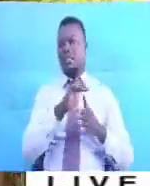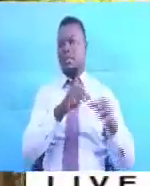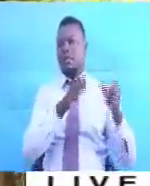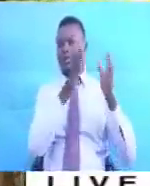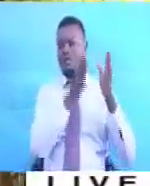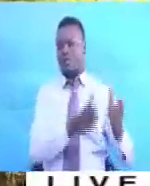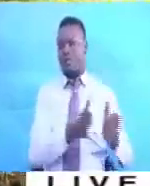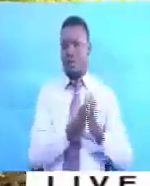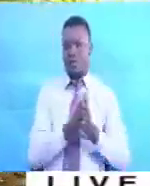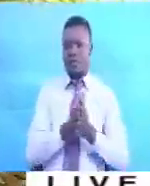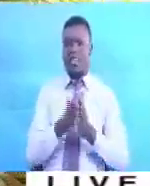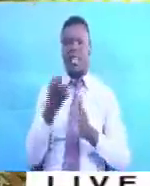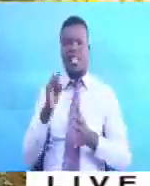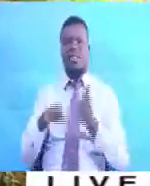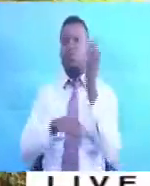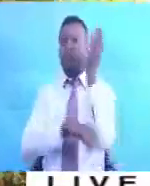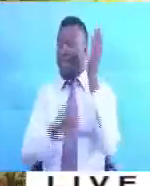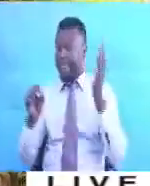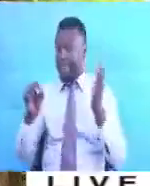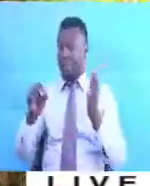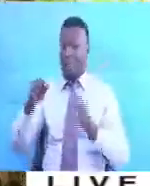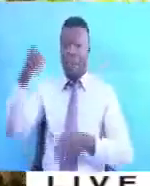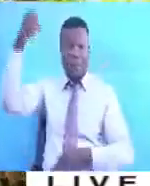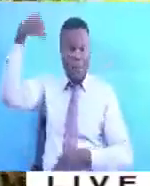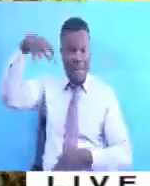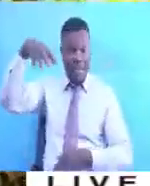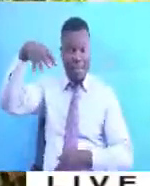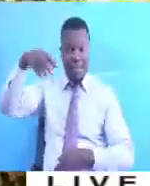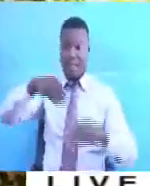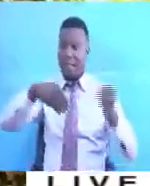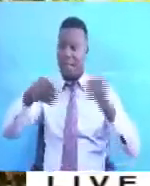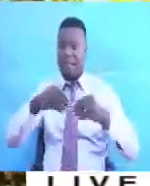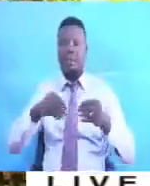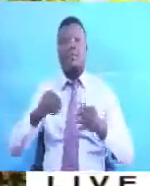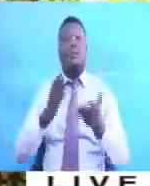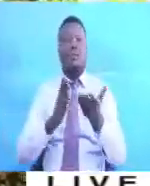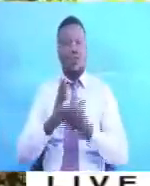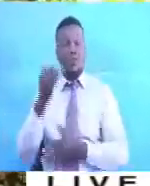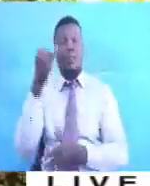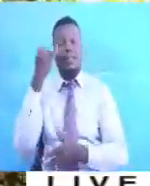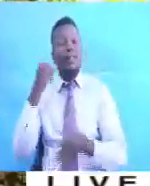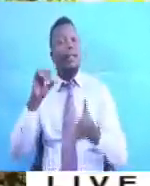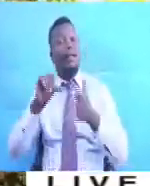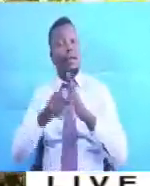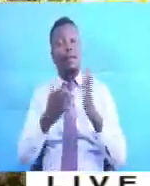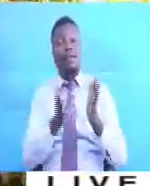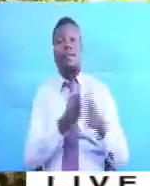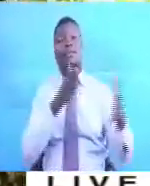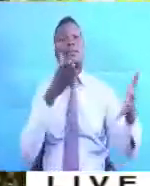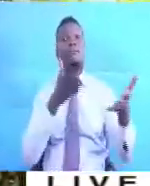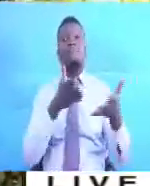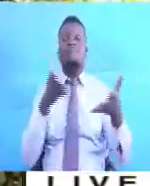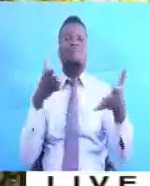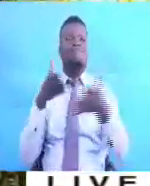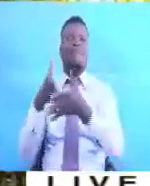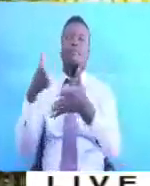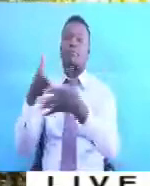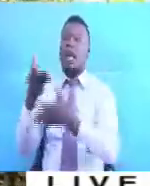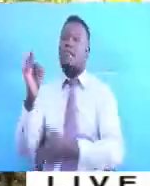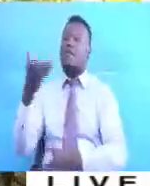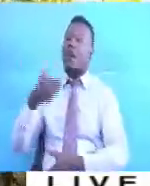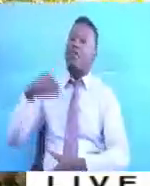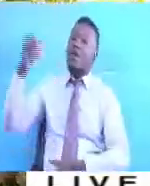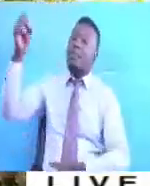Vandalism of electricity infrastructure is a very serious issue that affects every Ugandan, whether you have electricity or